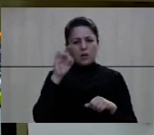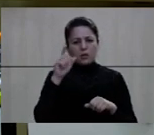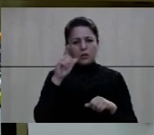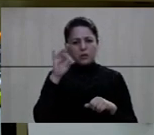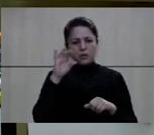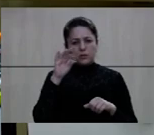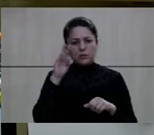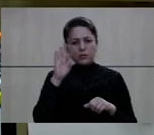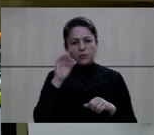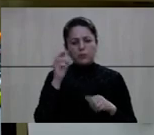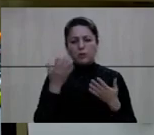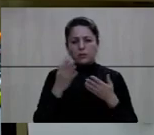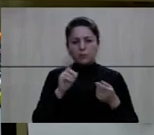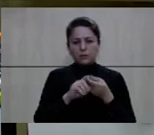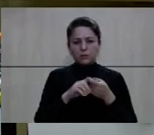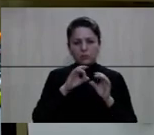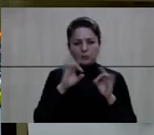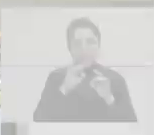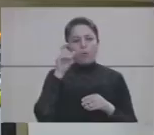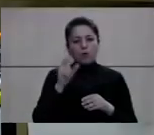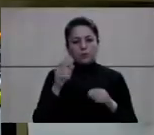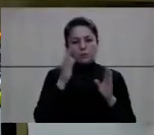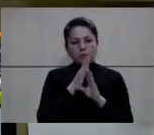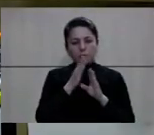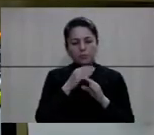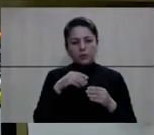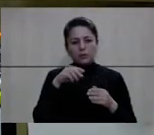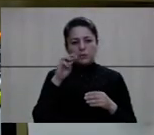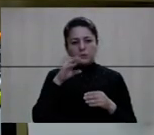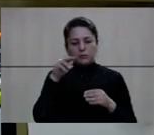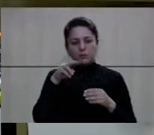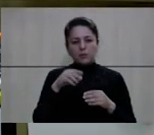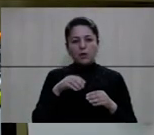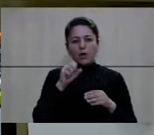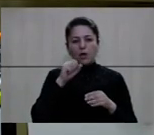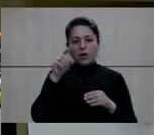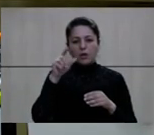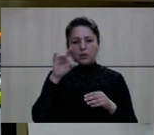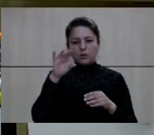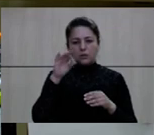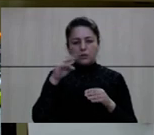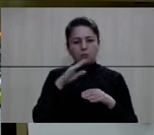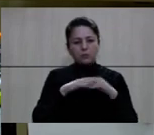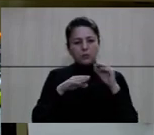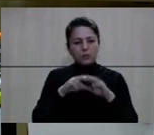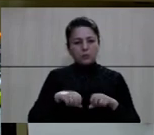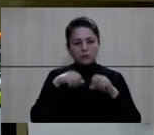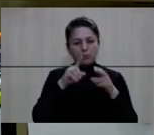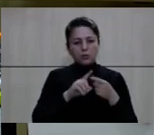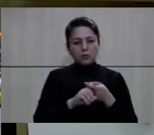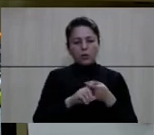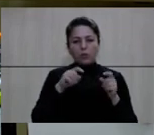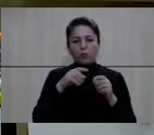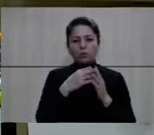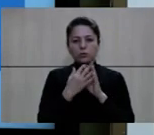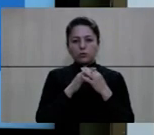bilan tushuntirib beraman. Odam tabiat tipiga agronom kasbining bog'liqligi agronom asosan qishloq